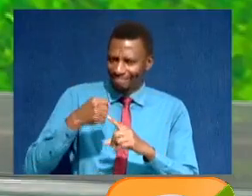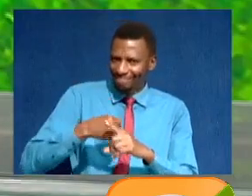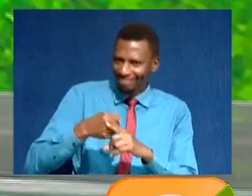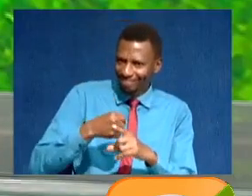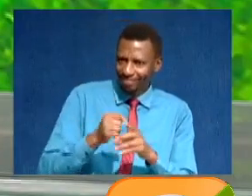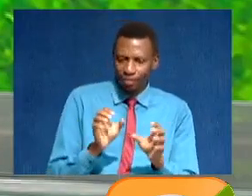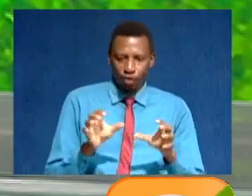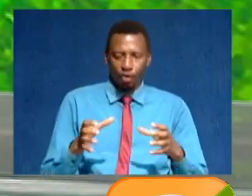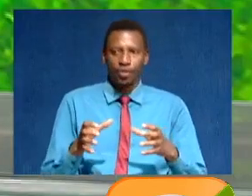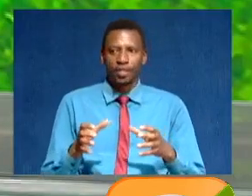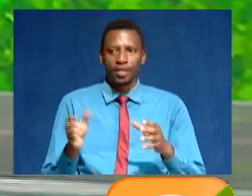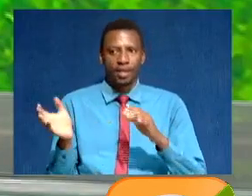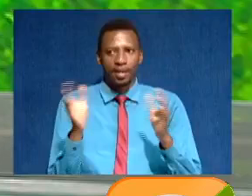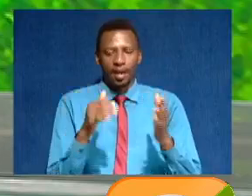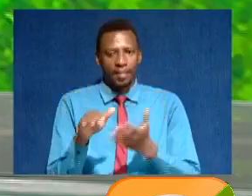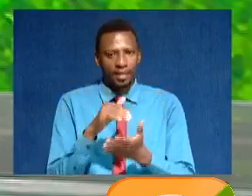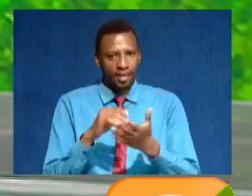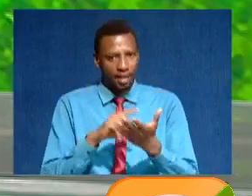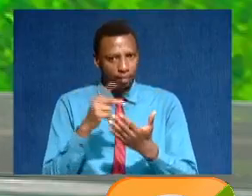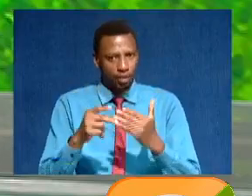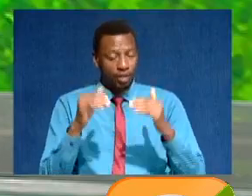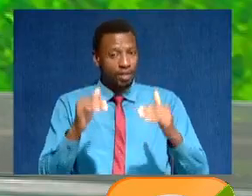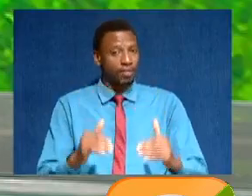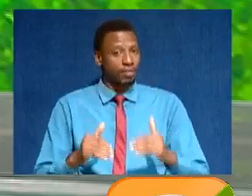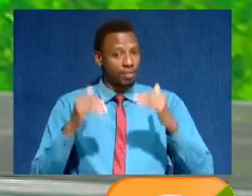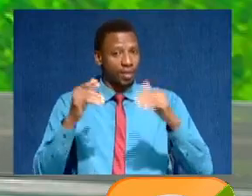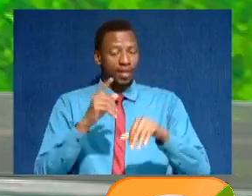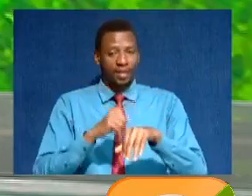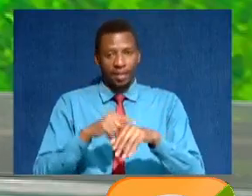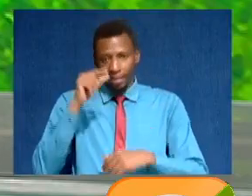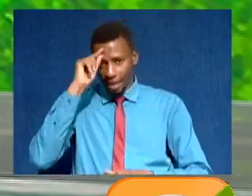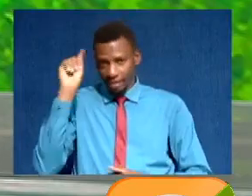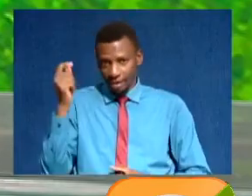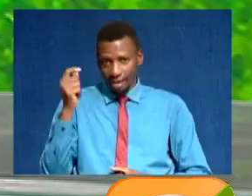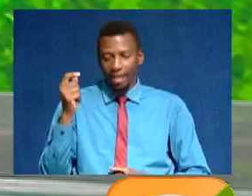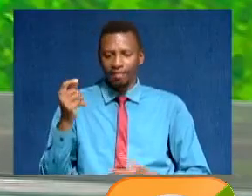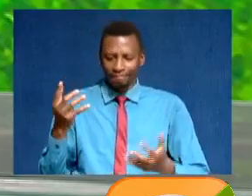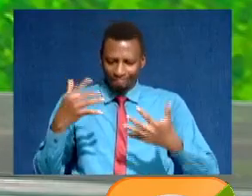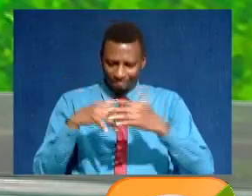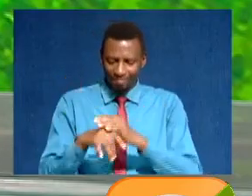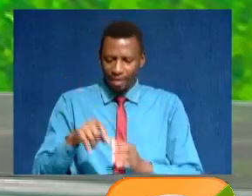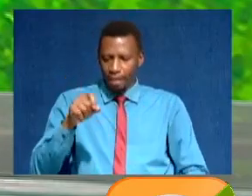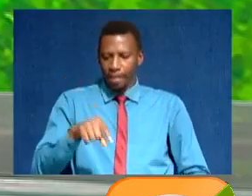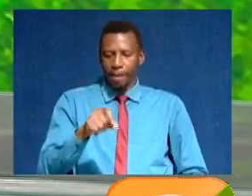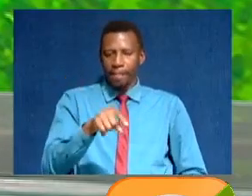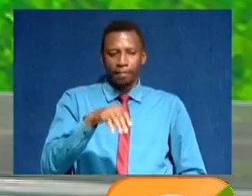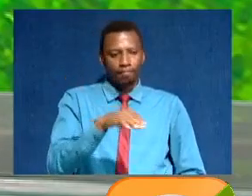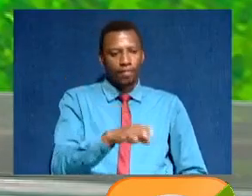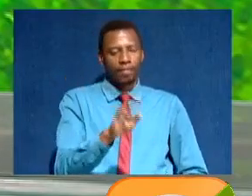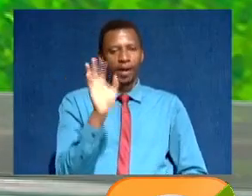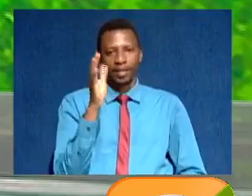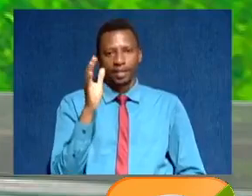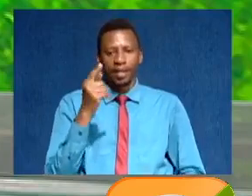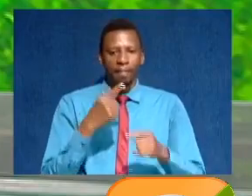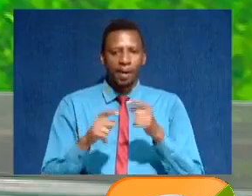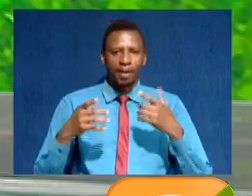projects has been amplified, with the government of Kenya mainstreaming the planting of trees. However, the uptake of exotic species